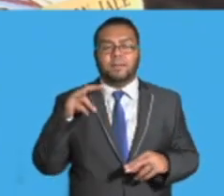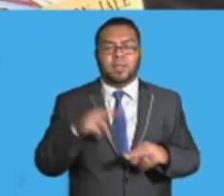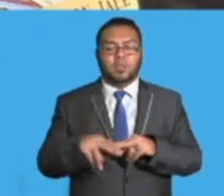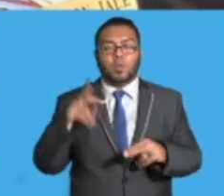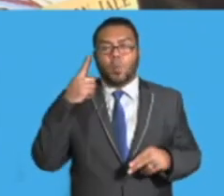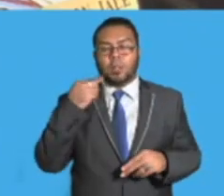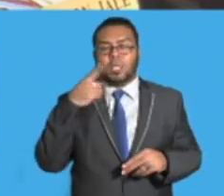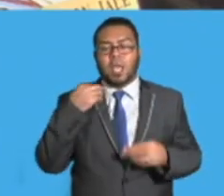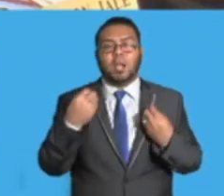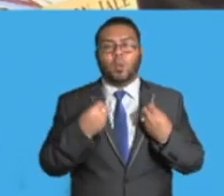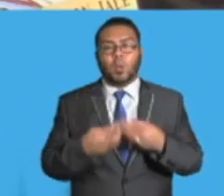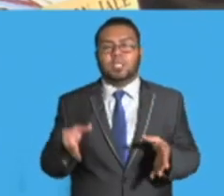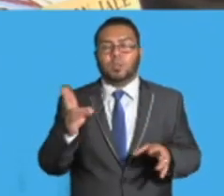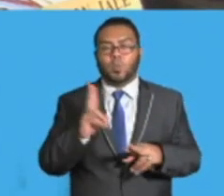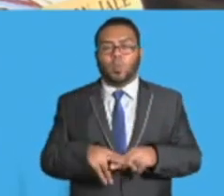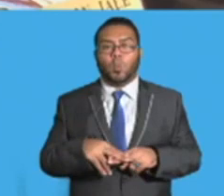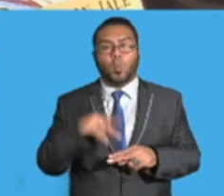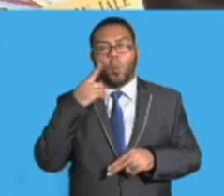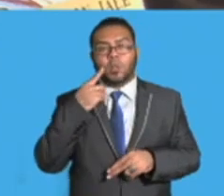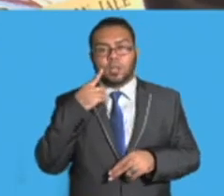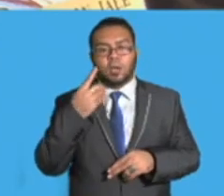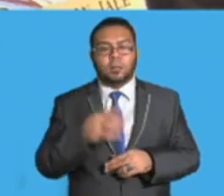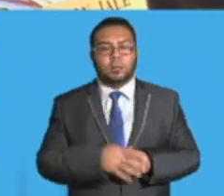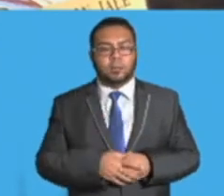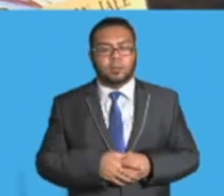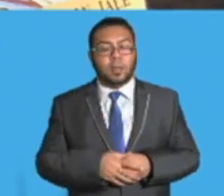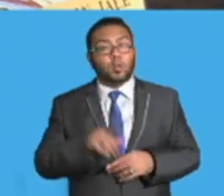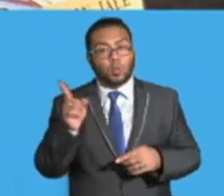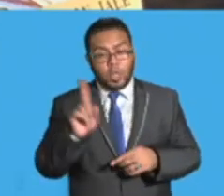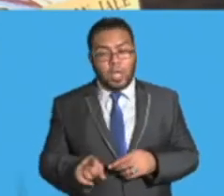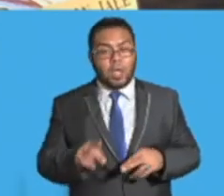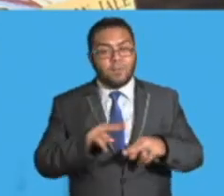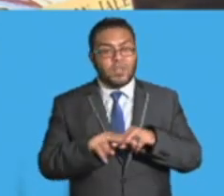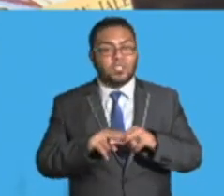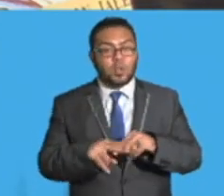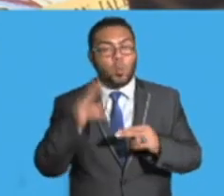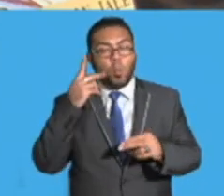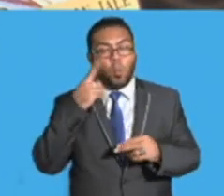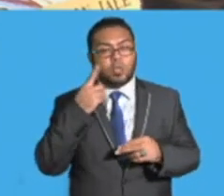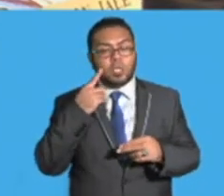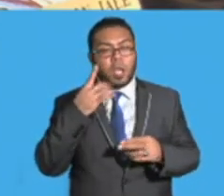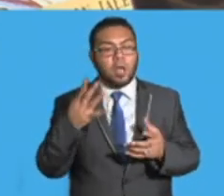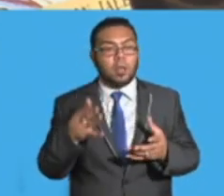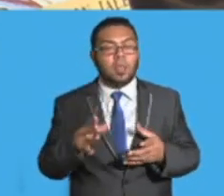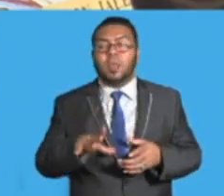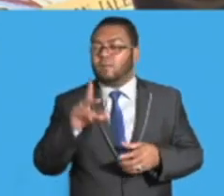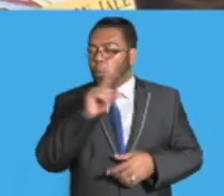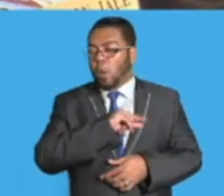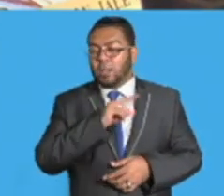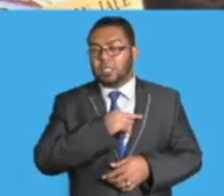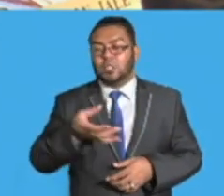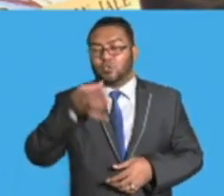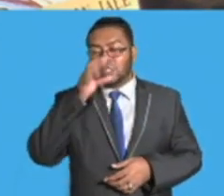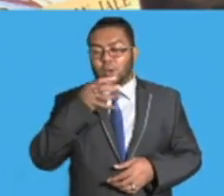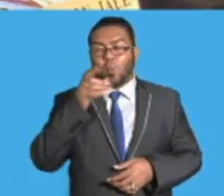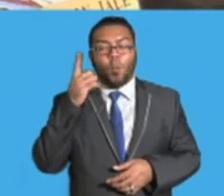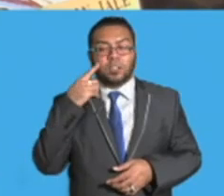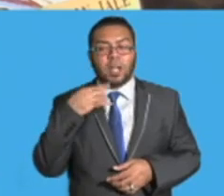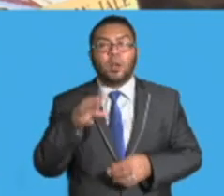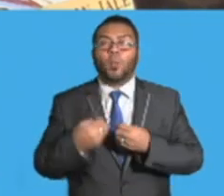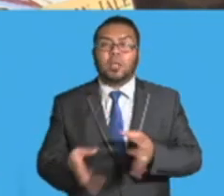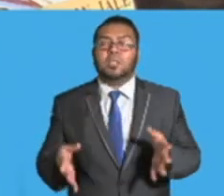sector, madam. Madam Speaker, to date, Water Authority of Fiji currently provides quality drinking water and wastewater service to